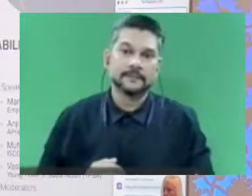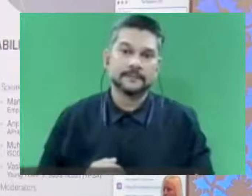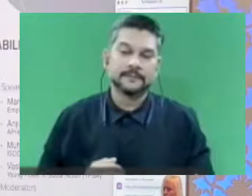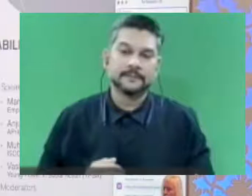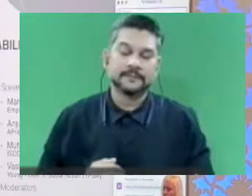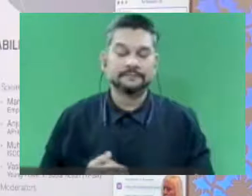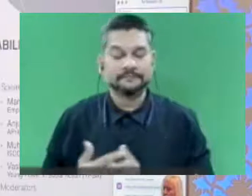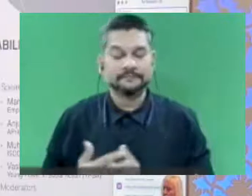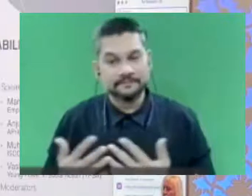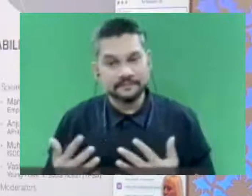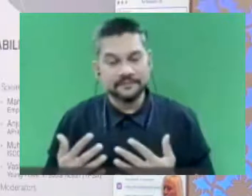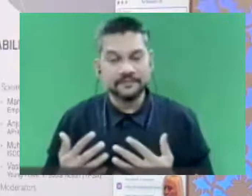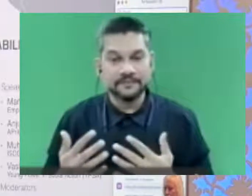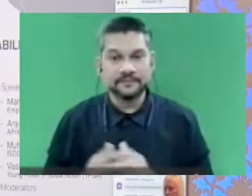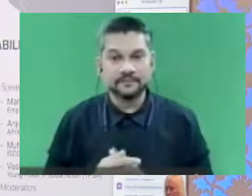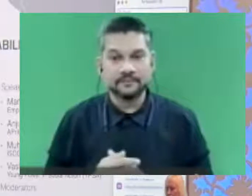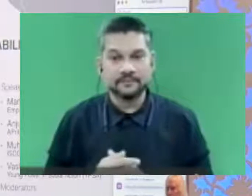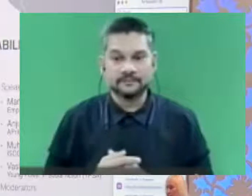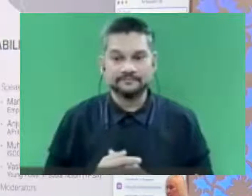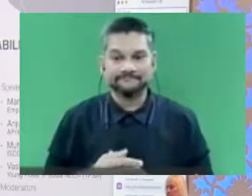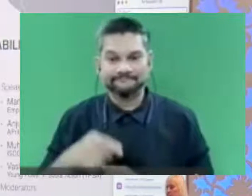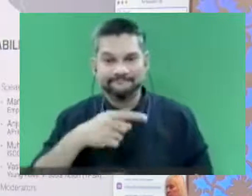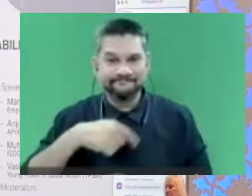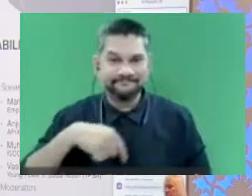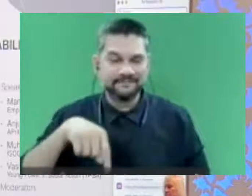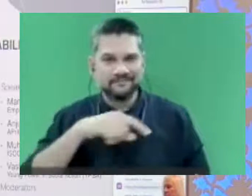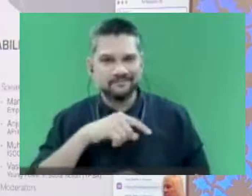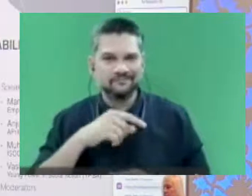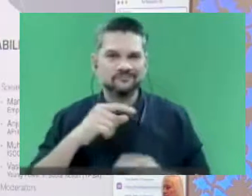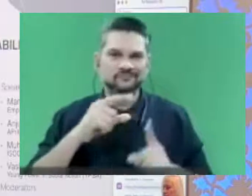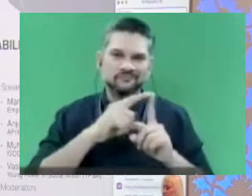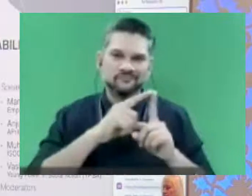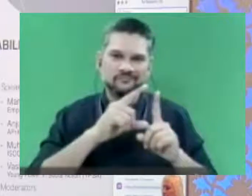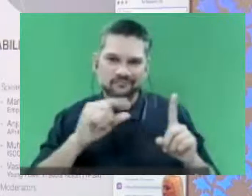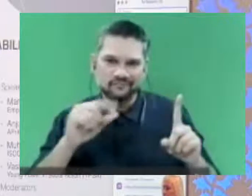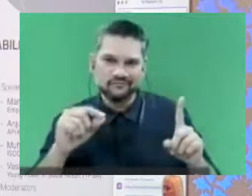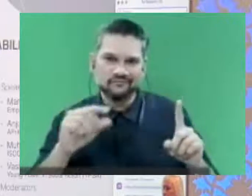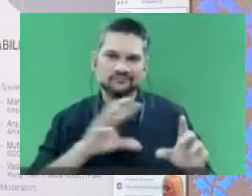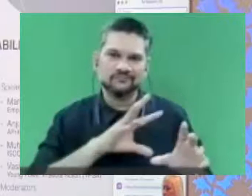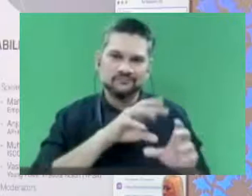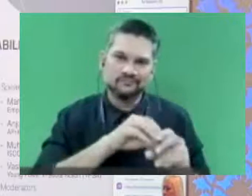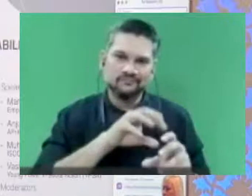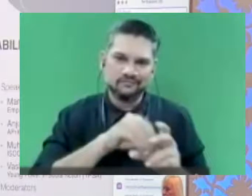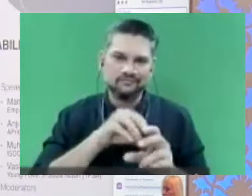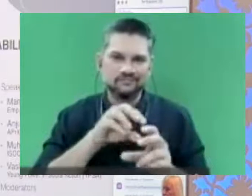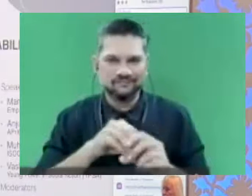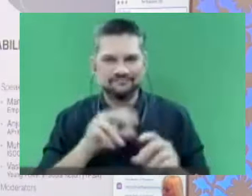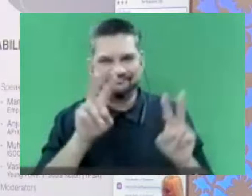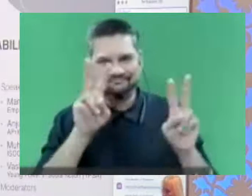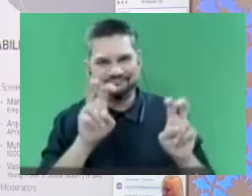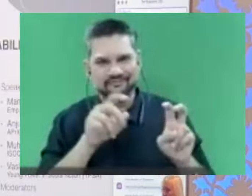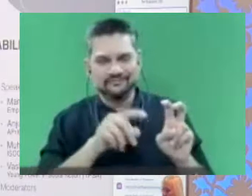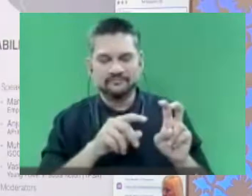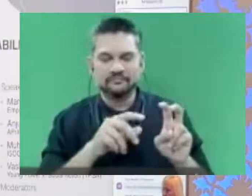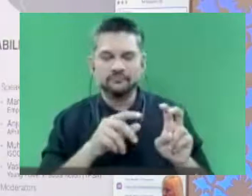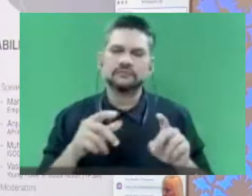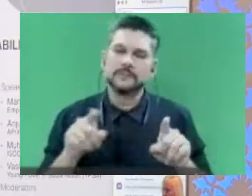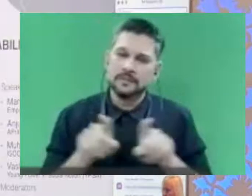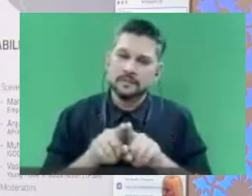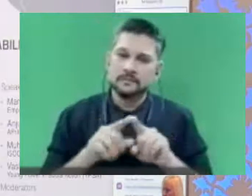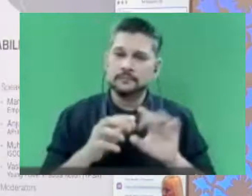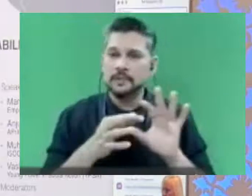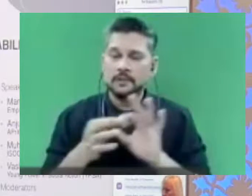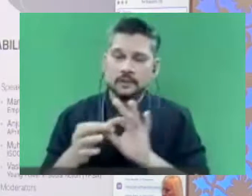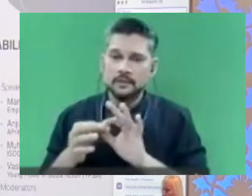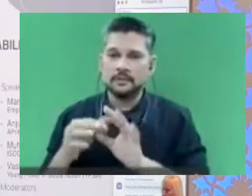so when we talk about the digital inclusion, it's also about the democracy with the community,